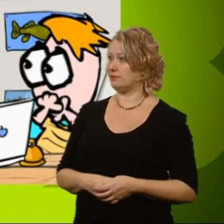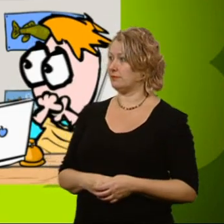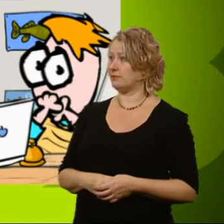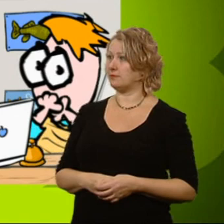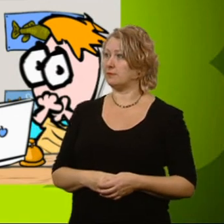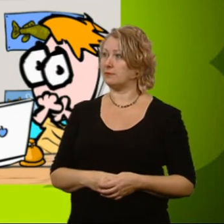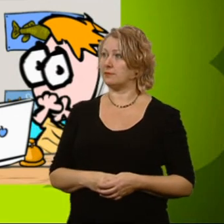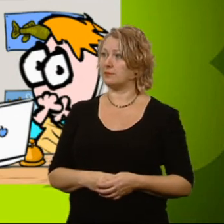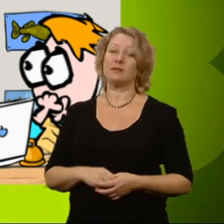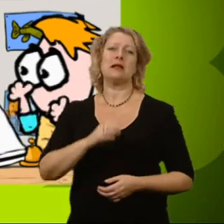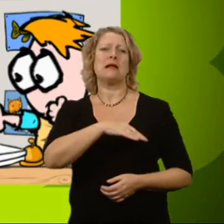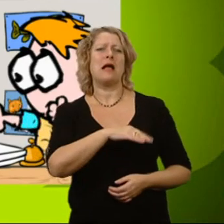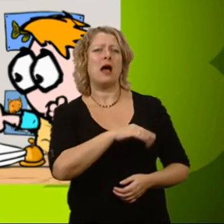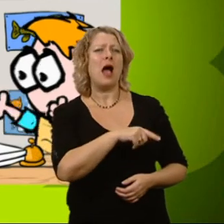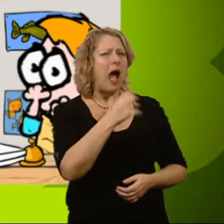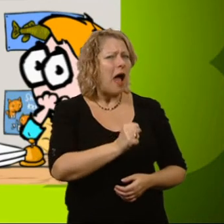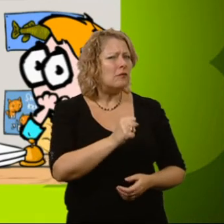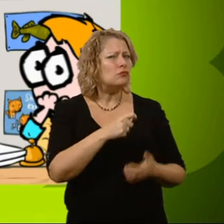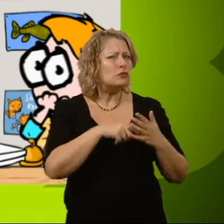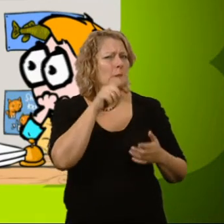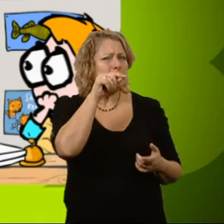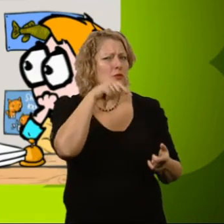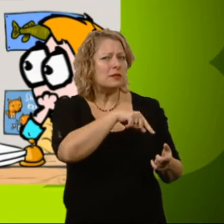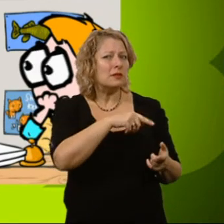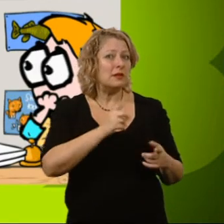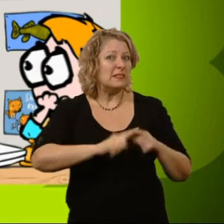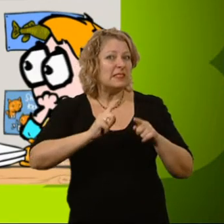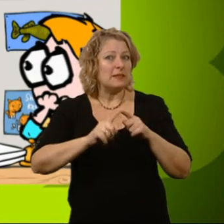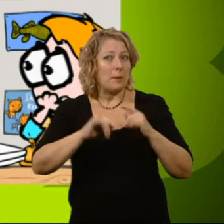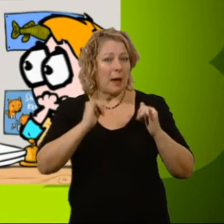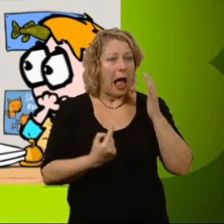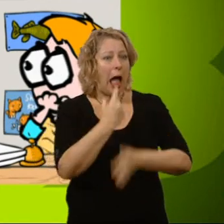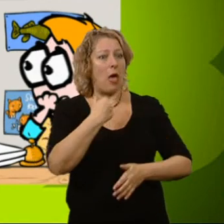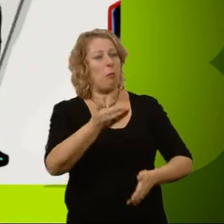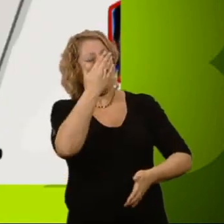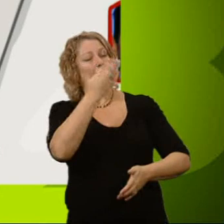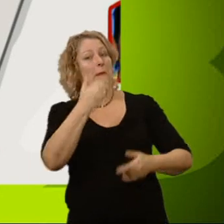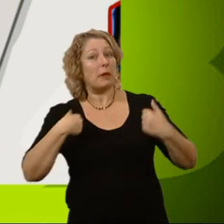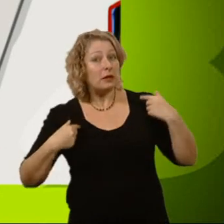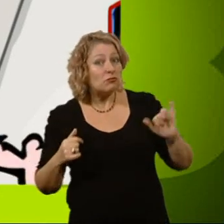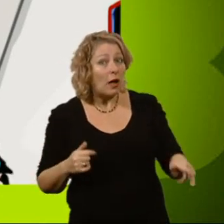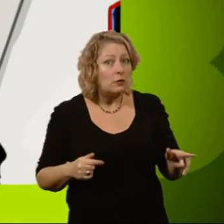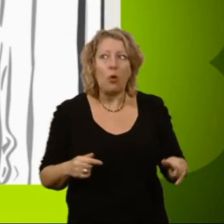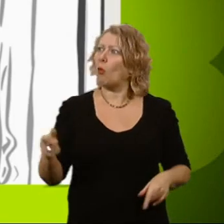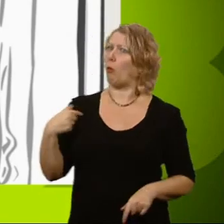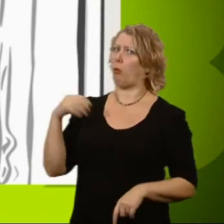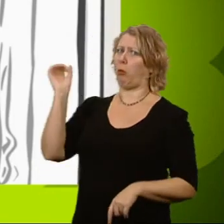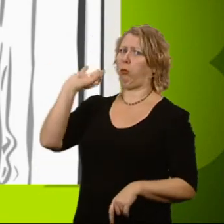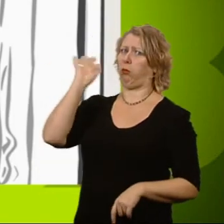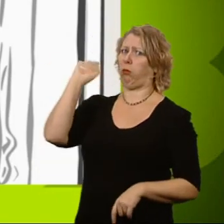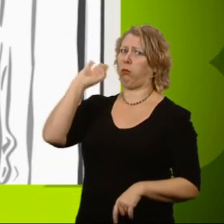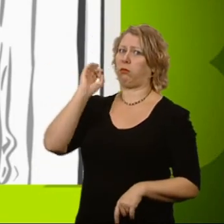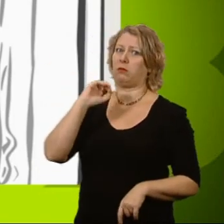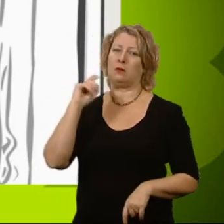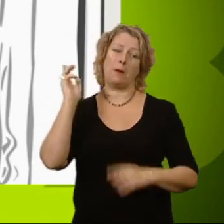Little Howard, have you got Roger the Pigeon in there playing a montage of all the bad things that have happened to me in the series? No. Well,